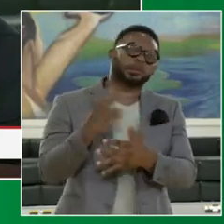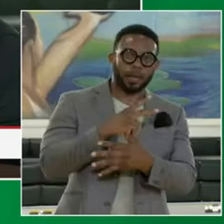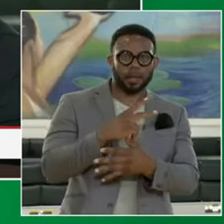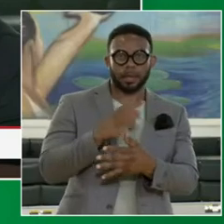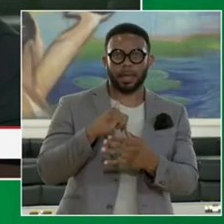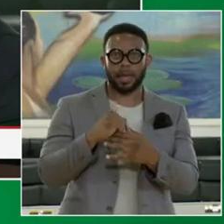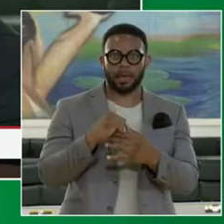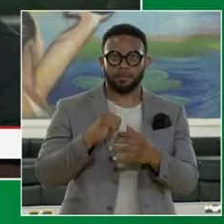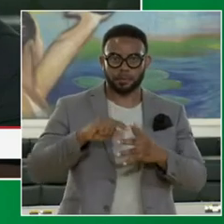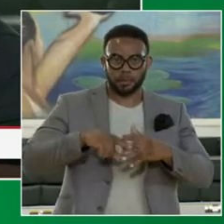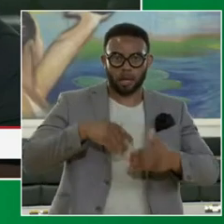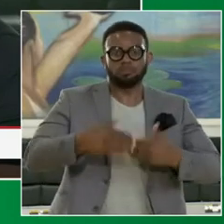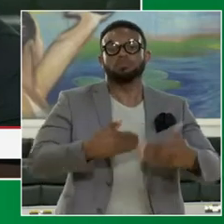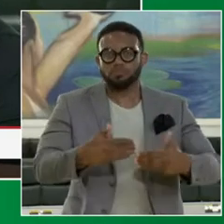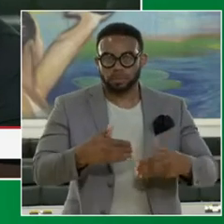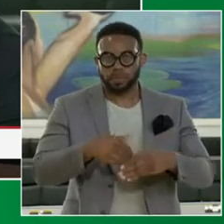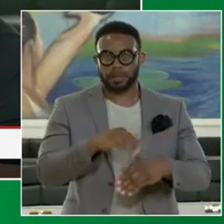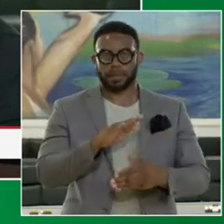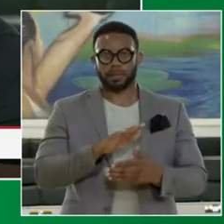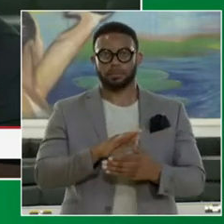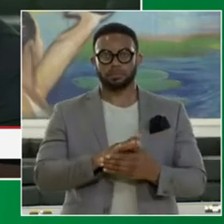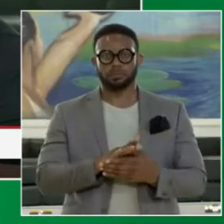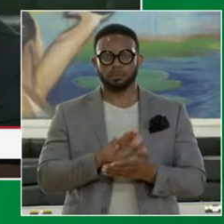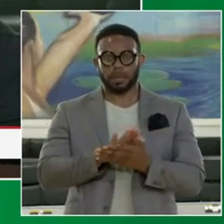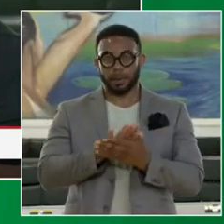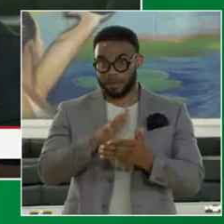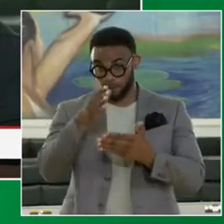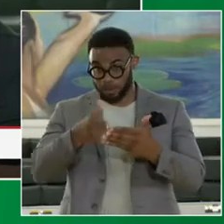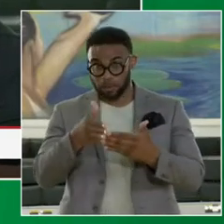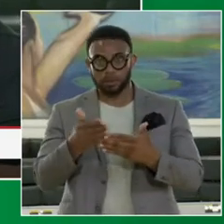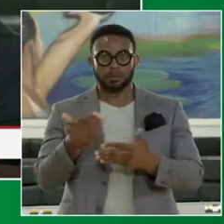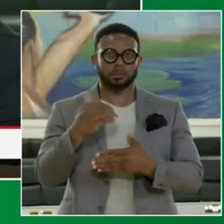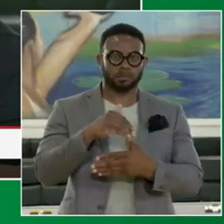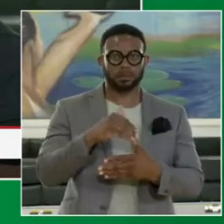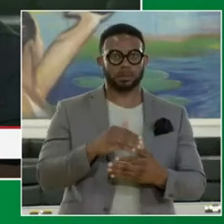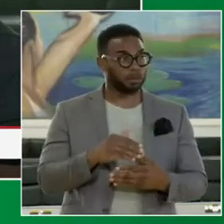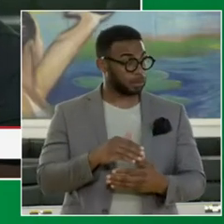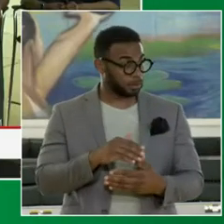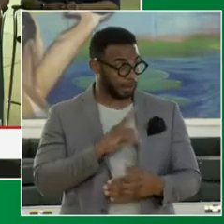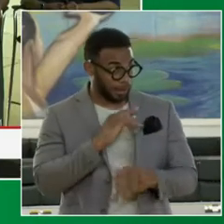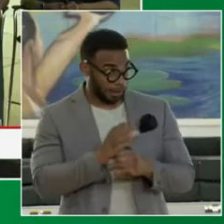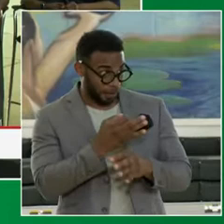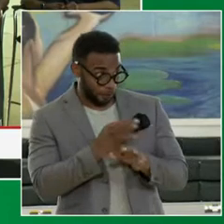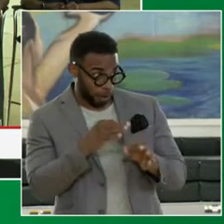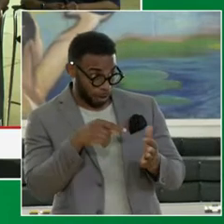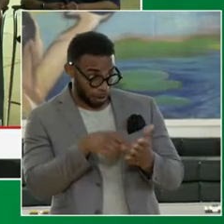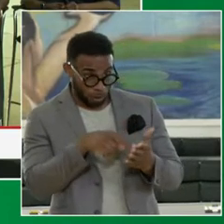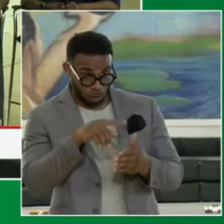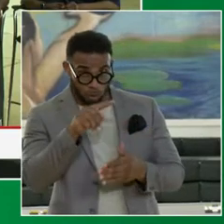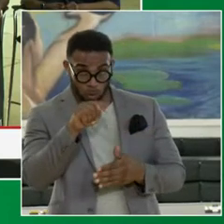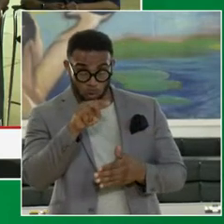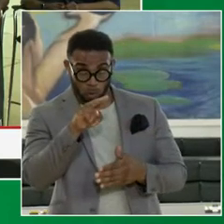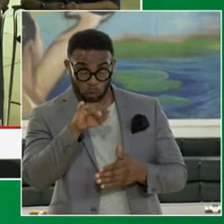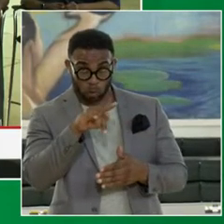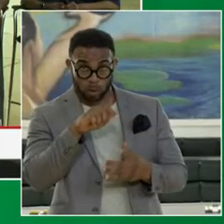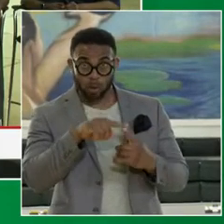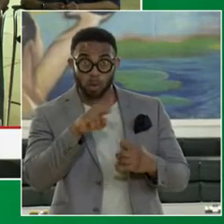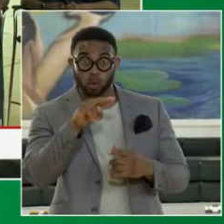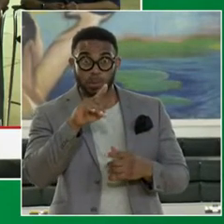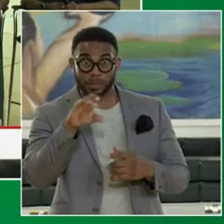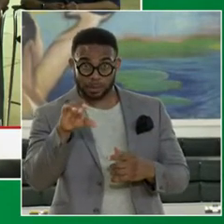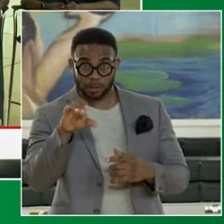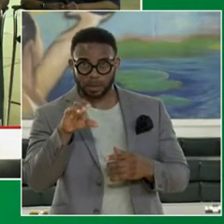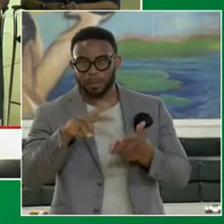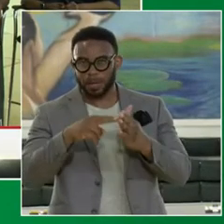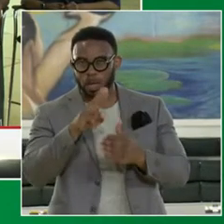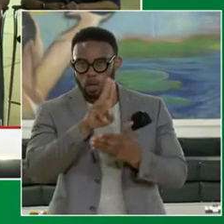have a leg up as they come into the academy and going through all of that to become police officers. And they actually get free tuition to UDC while getting paid